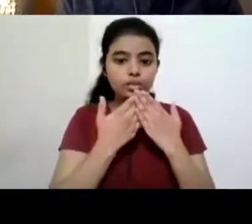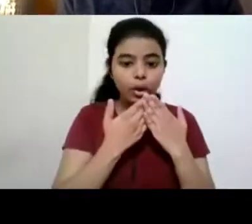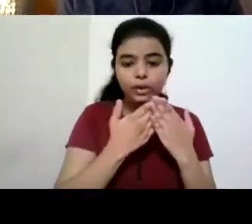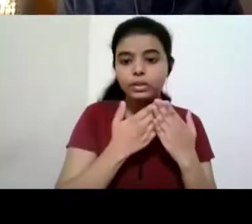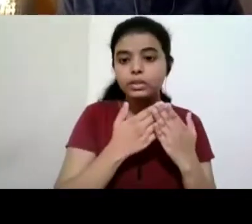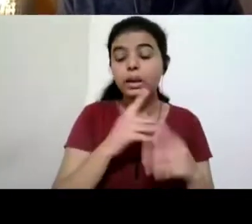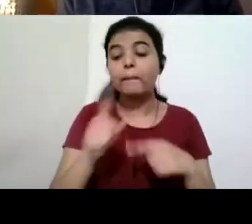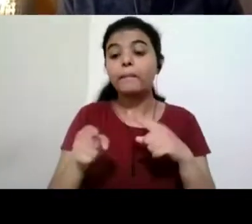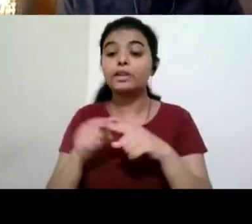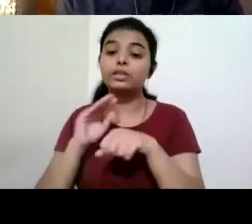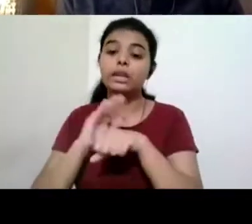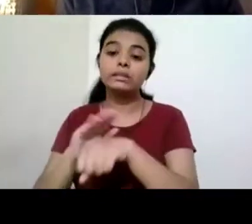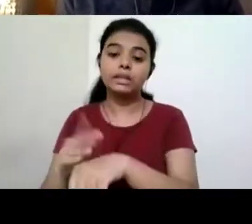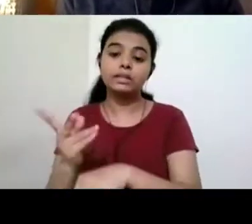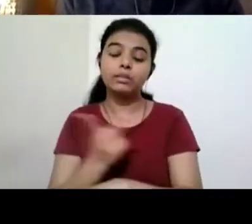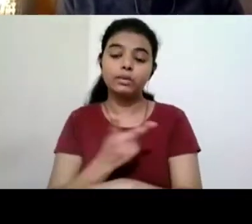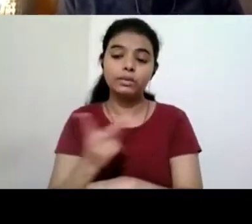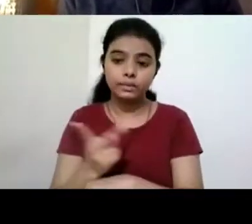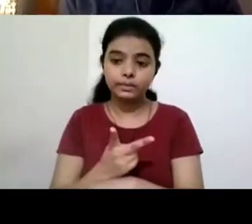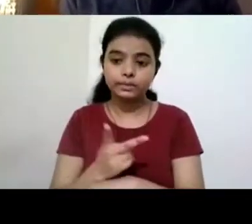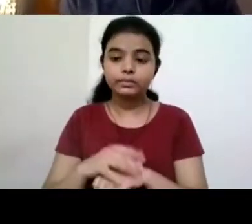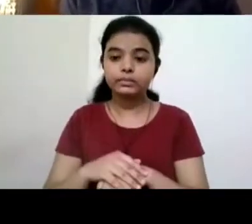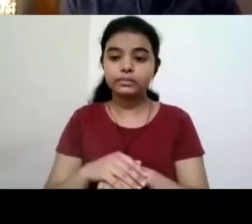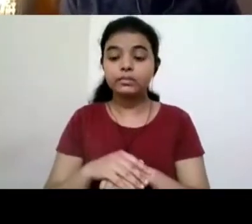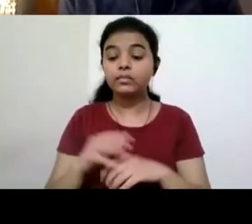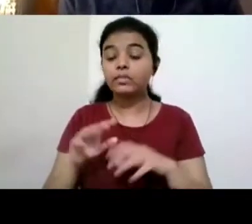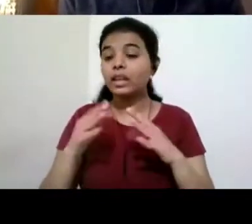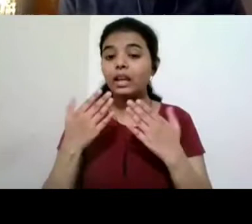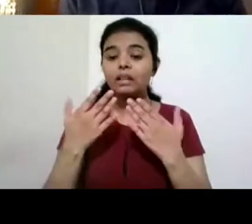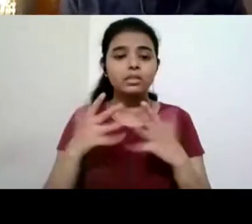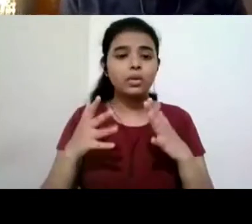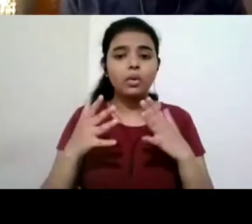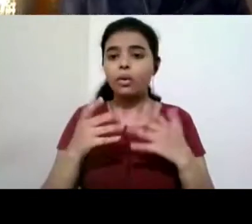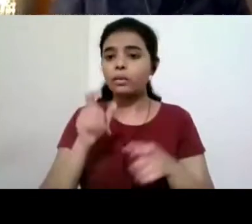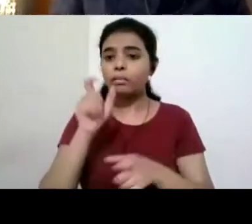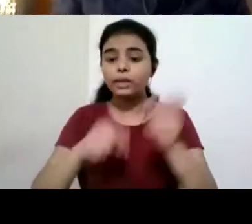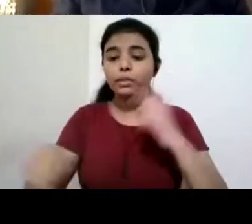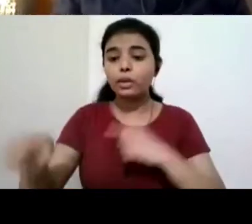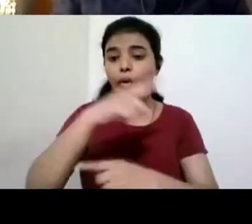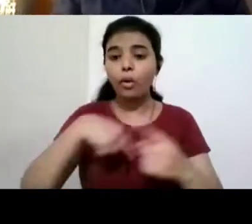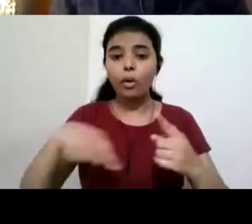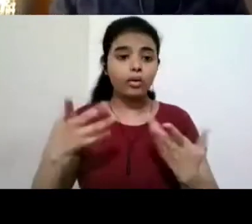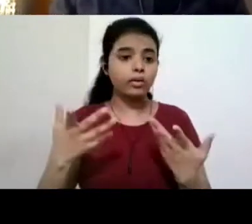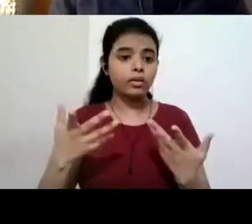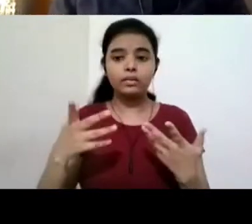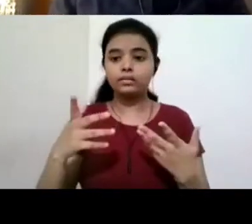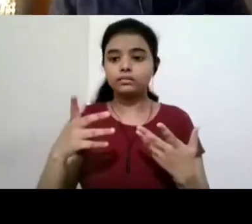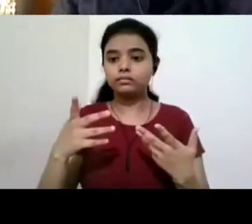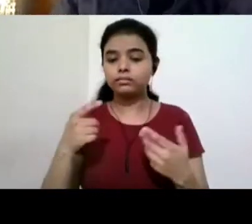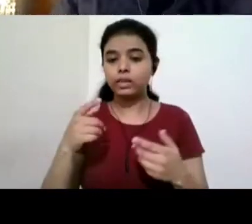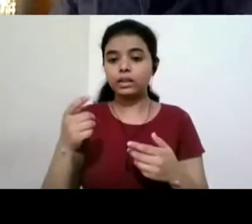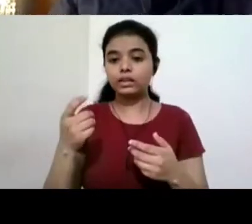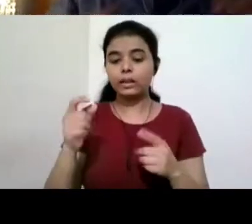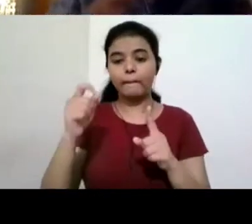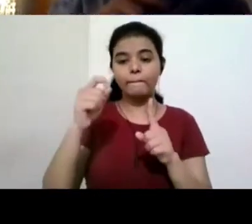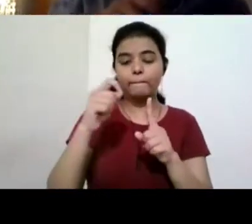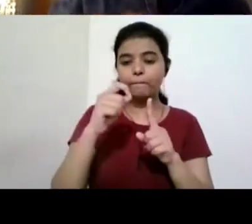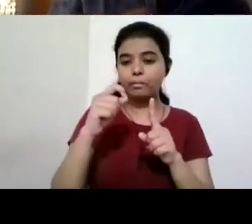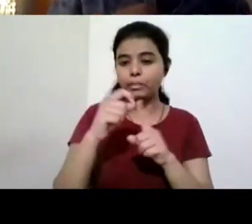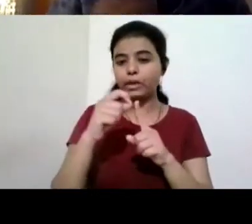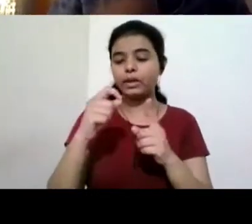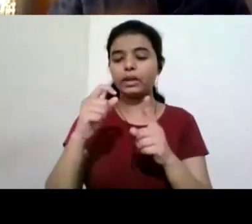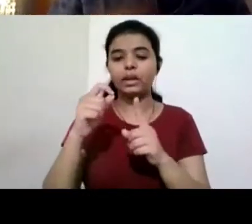through experience. In fact, the entire making of all of us who followed the Convention on the Rights of Persons with Disabilities, the